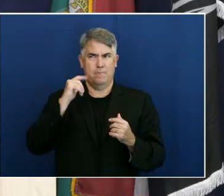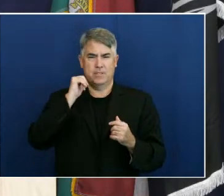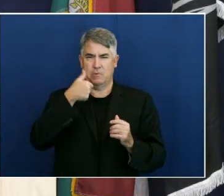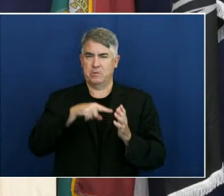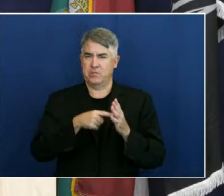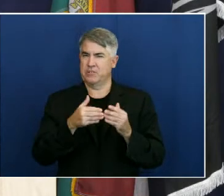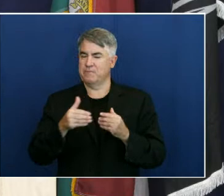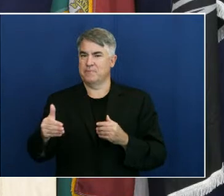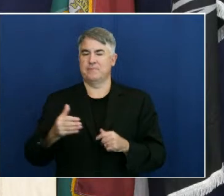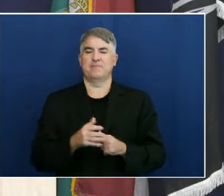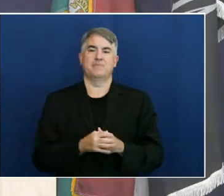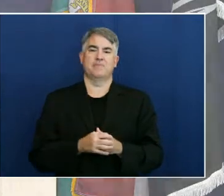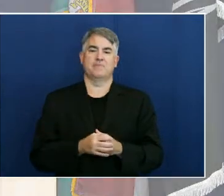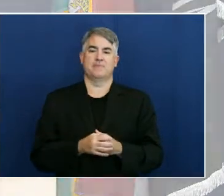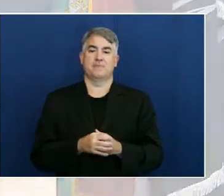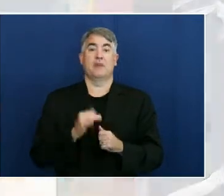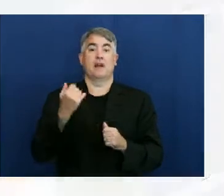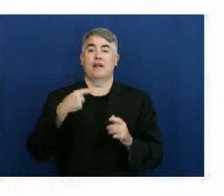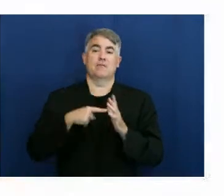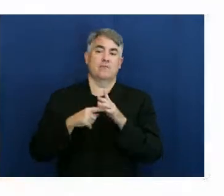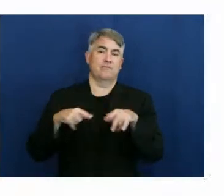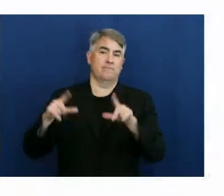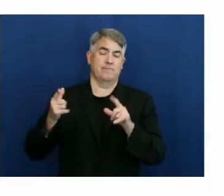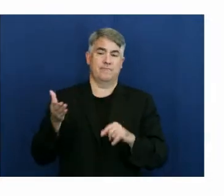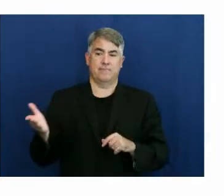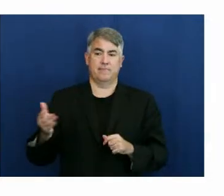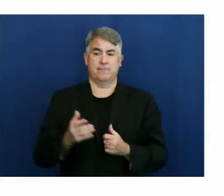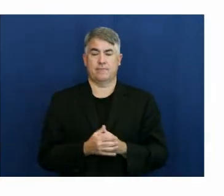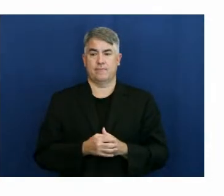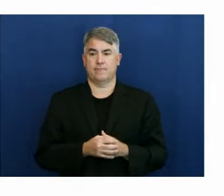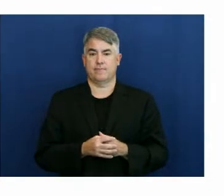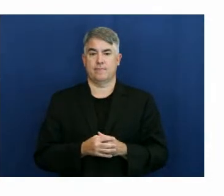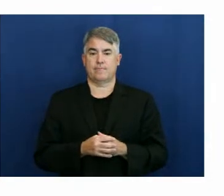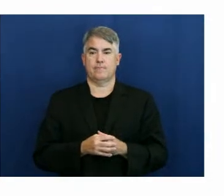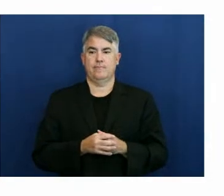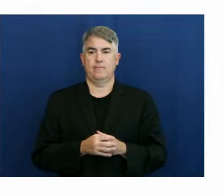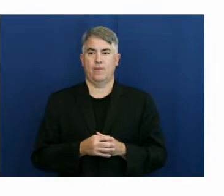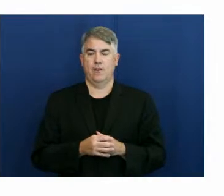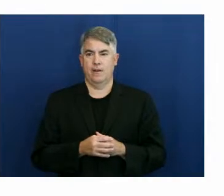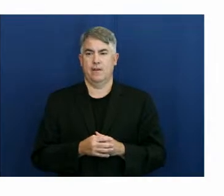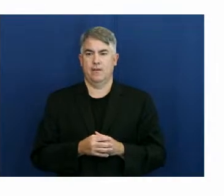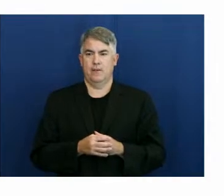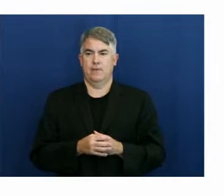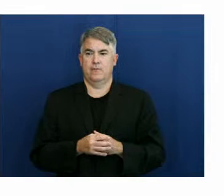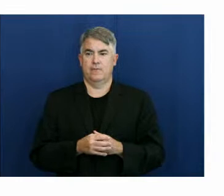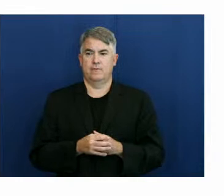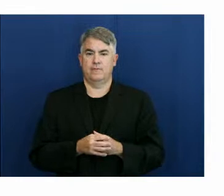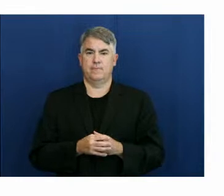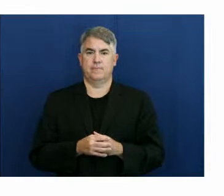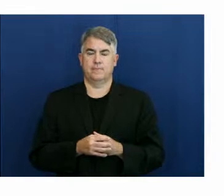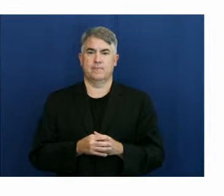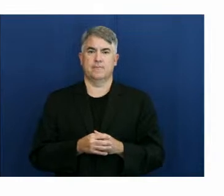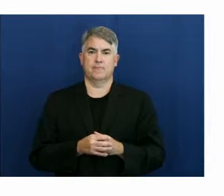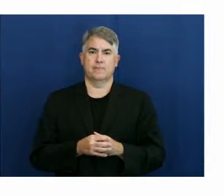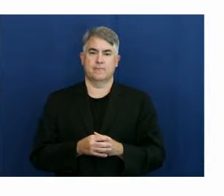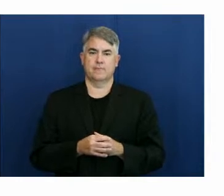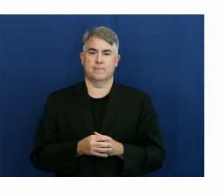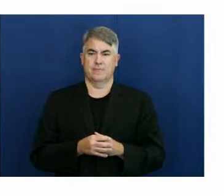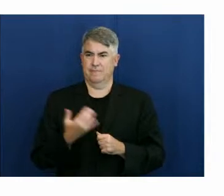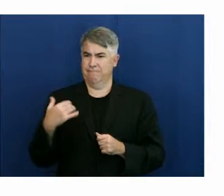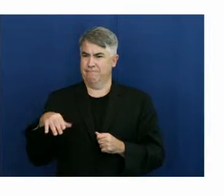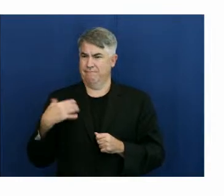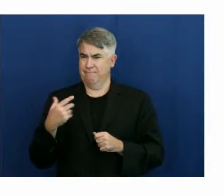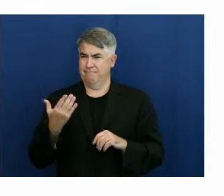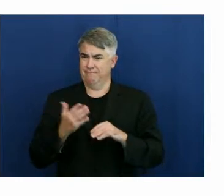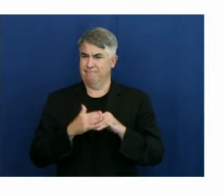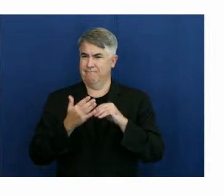With that, let's jump into our slides. Here again, you just see the progress we're making towards that initial goal